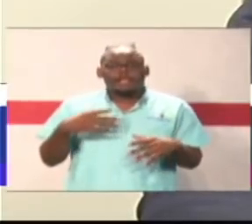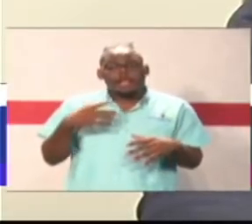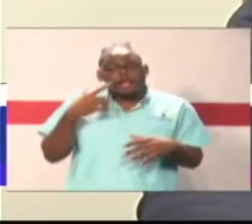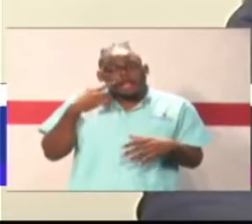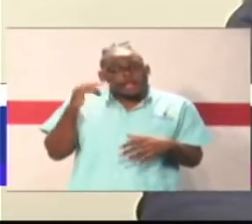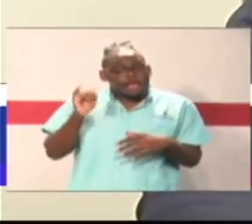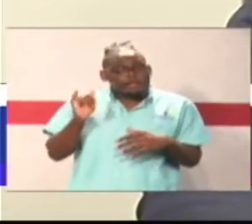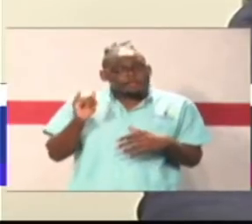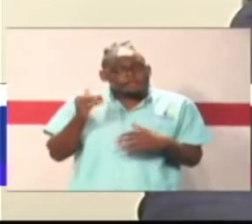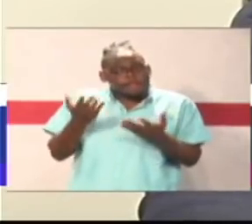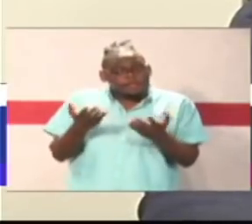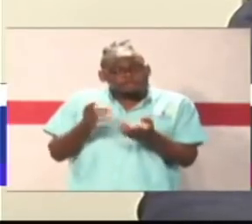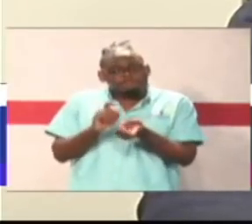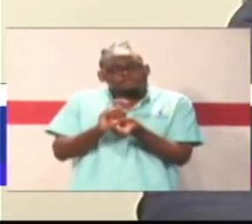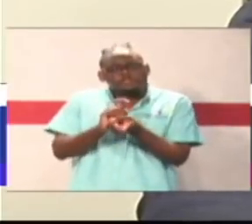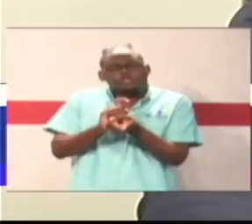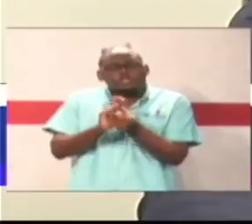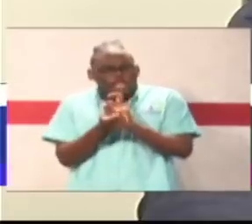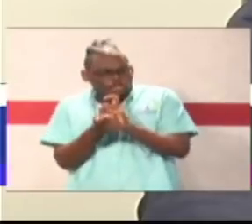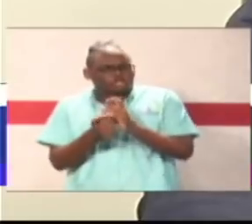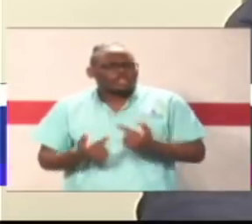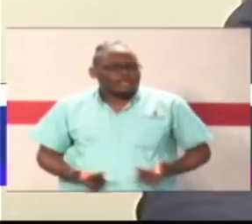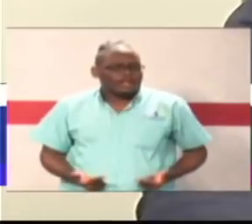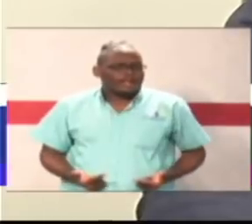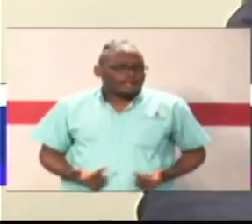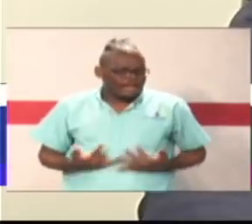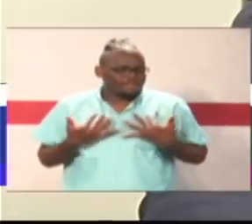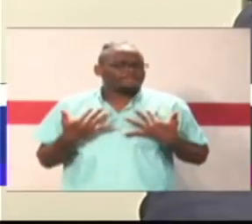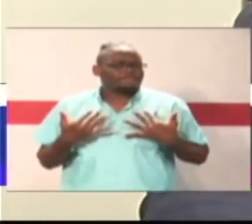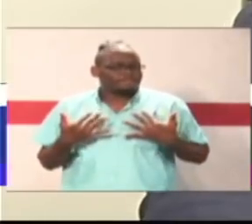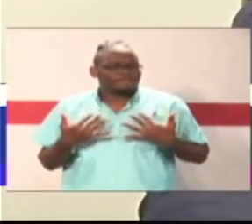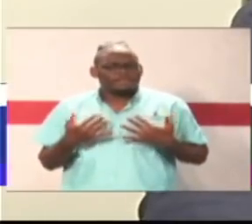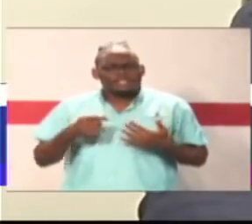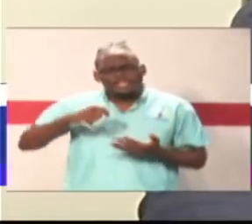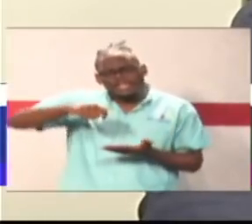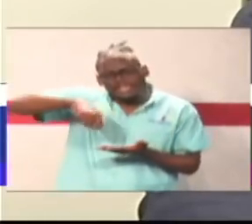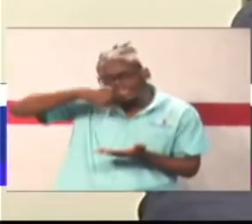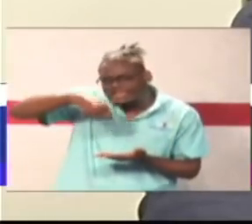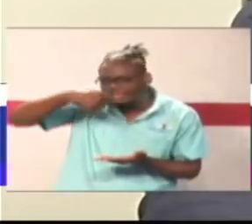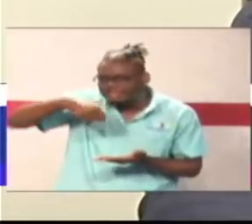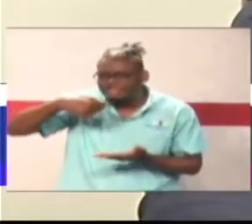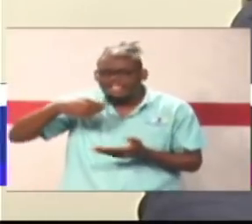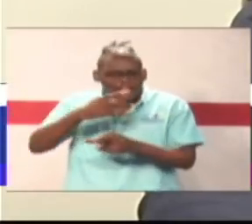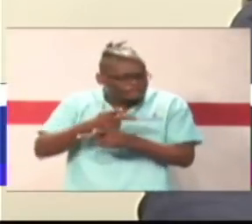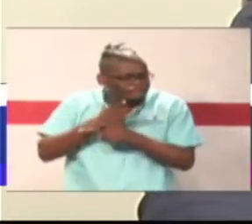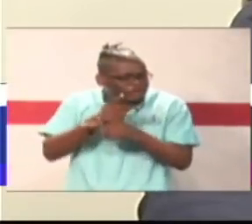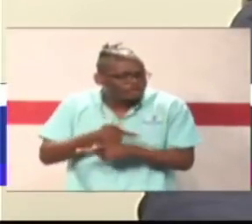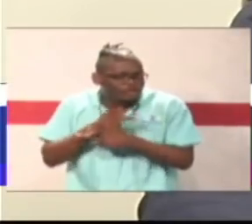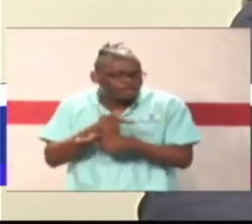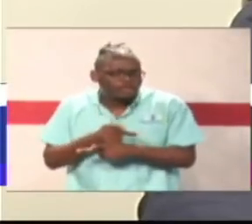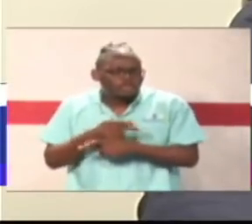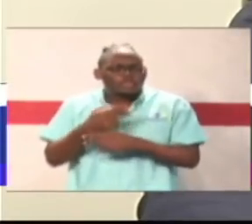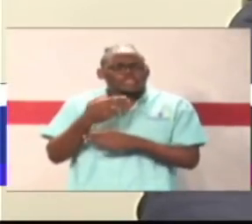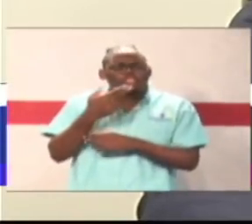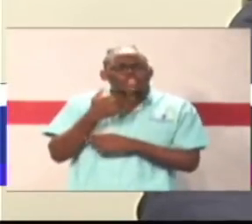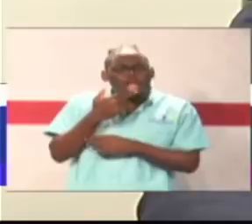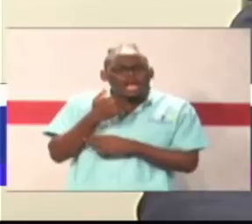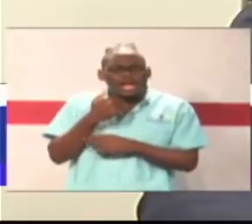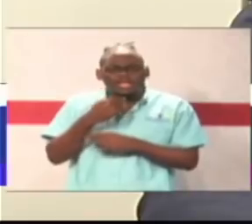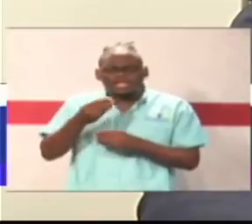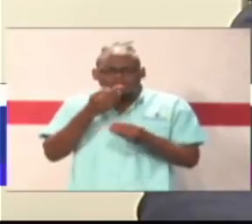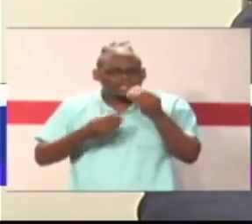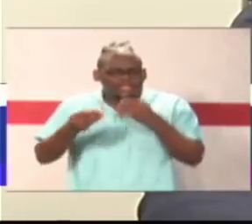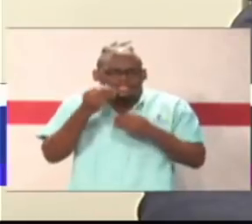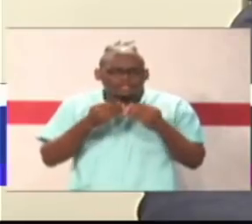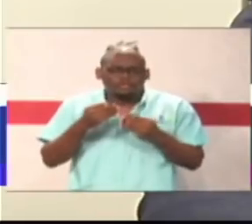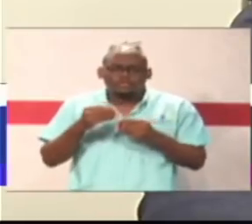the sugar, the salt, the soft drinks, the excessive reliance on refined foods, whether it's